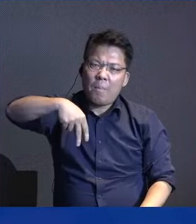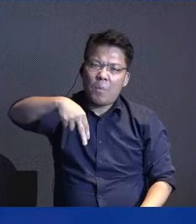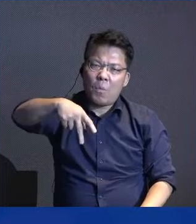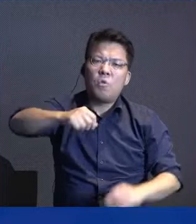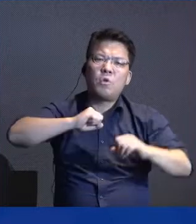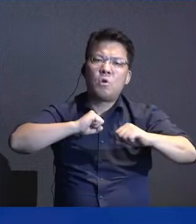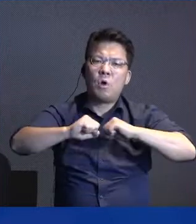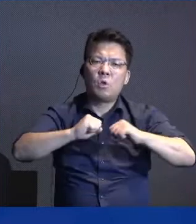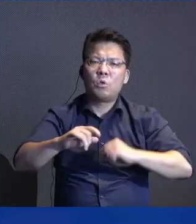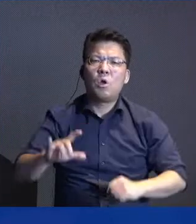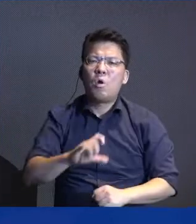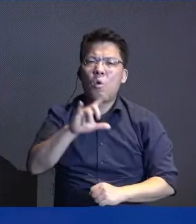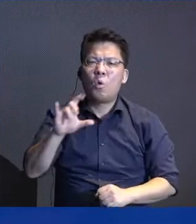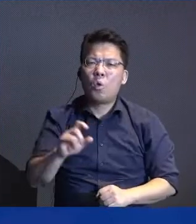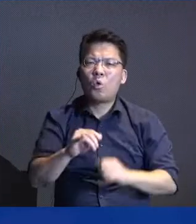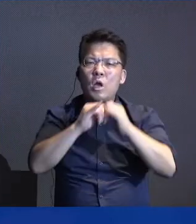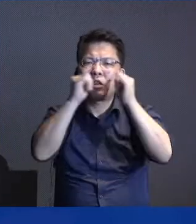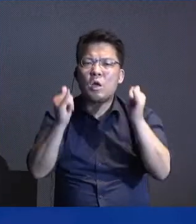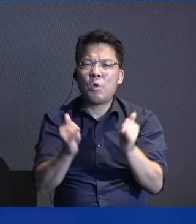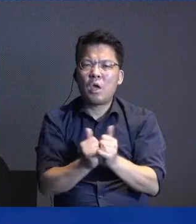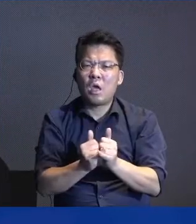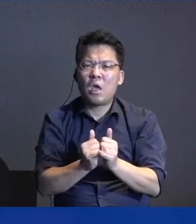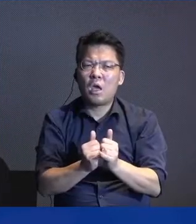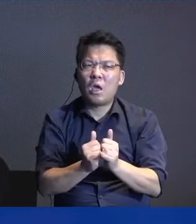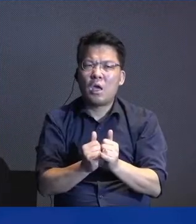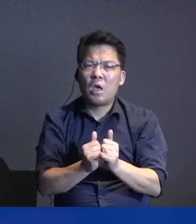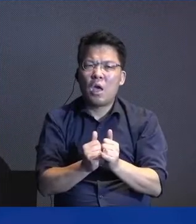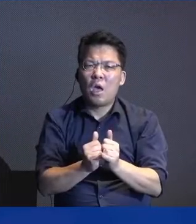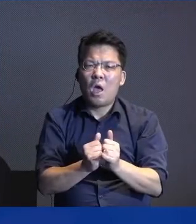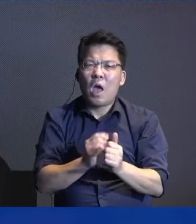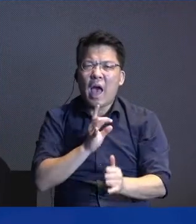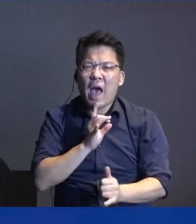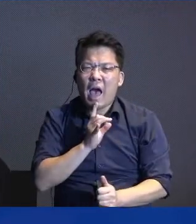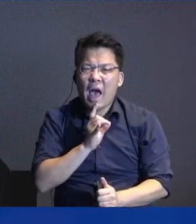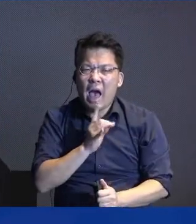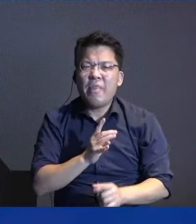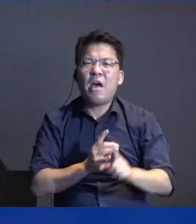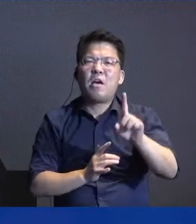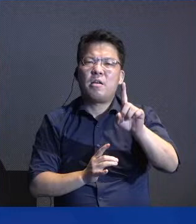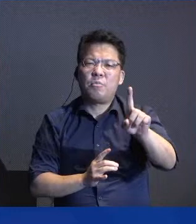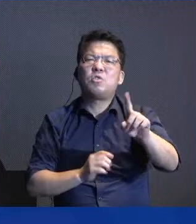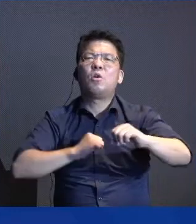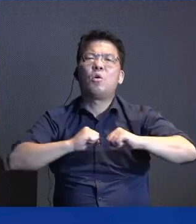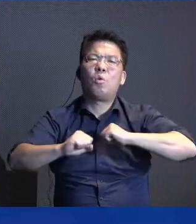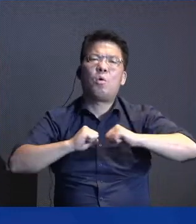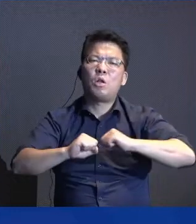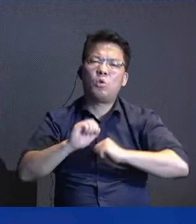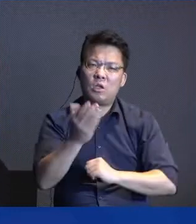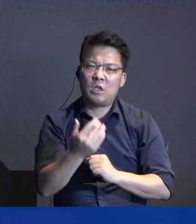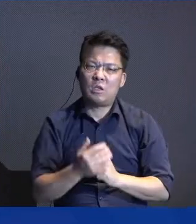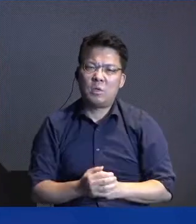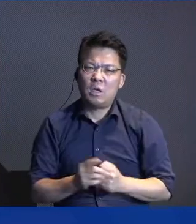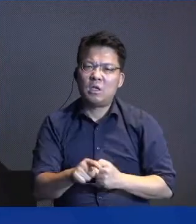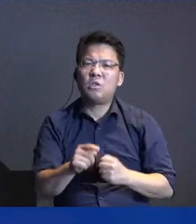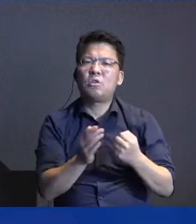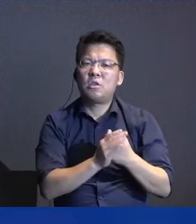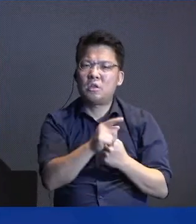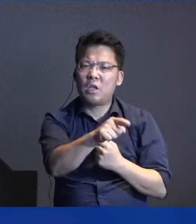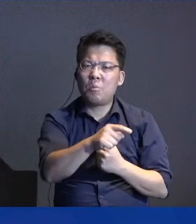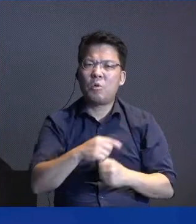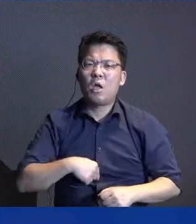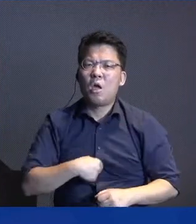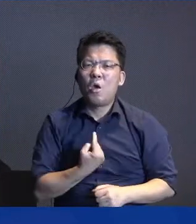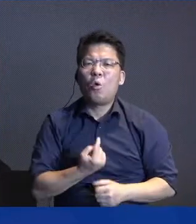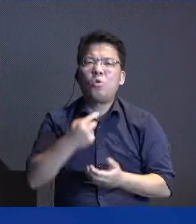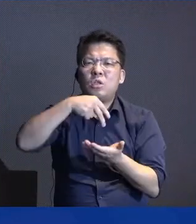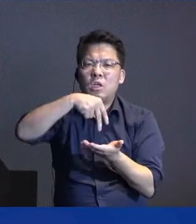of autonomy and independence. A rapid burst of misinformation. Many people, many senior citizens lost